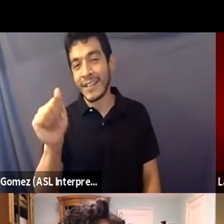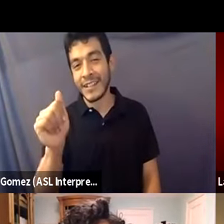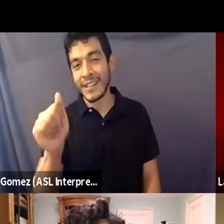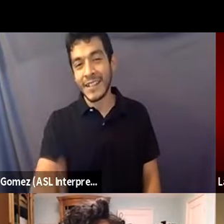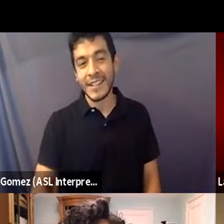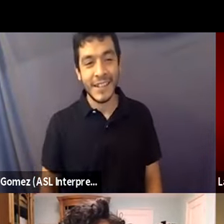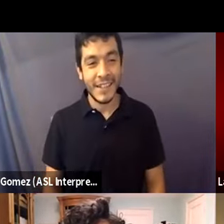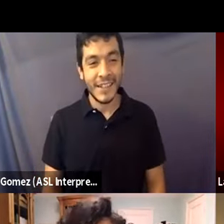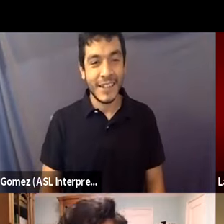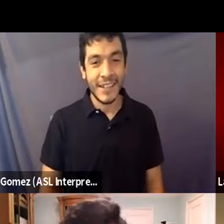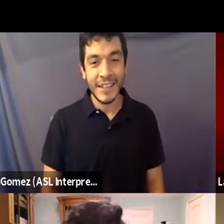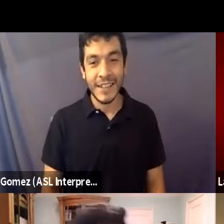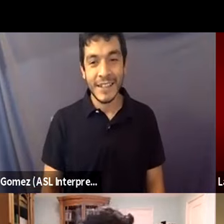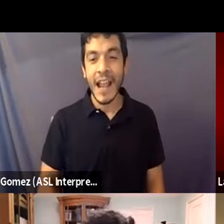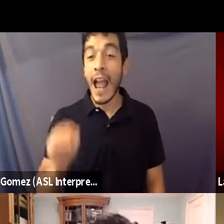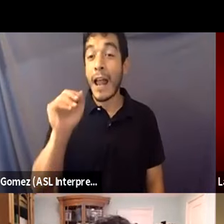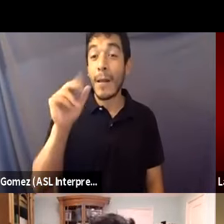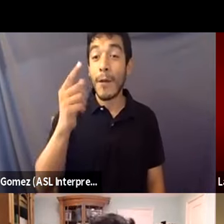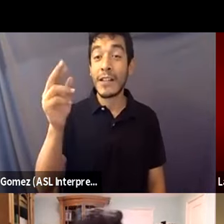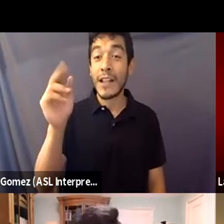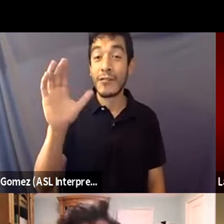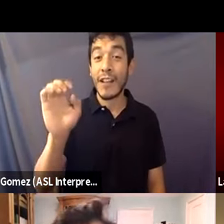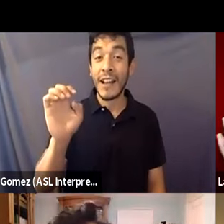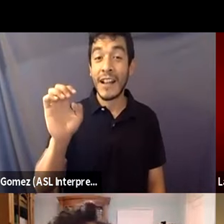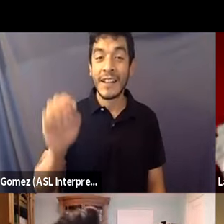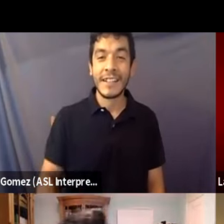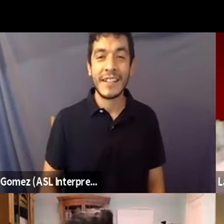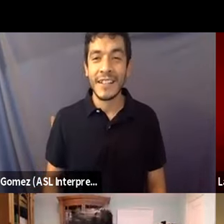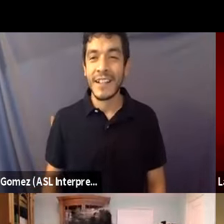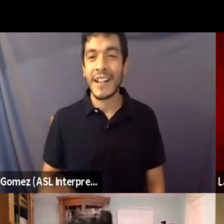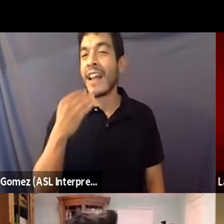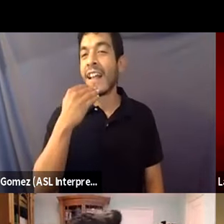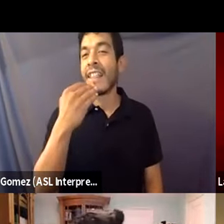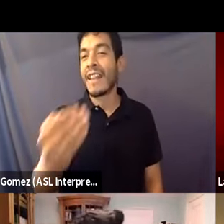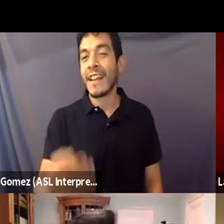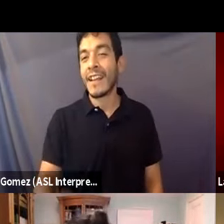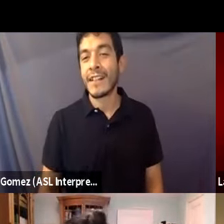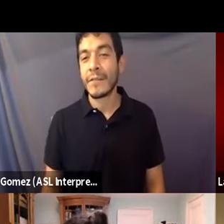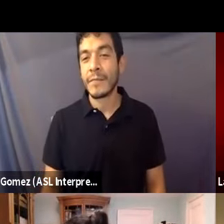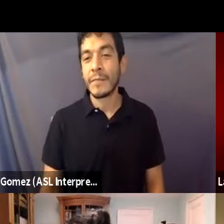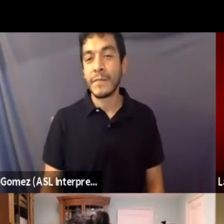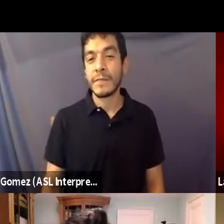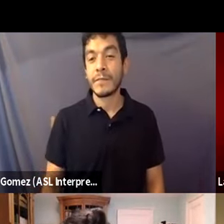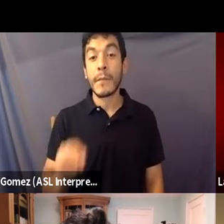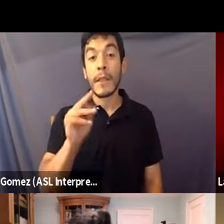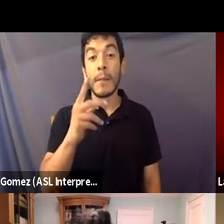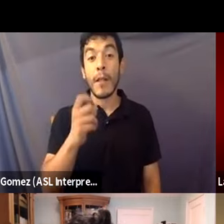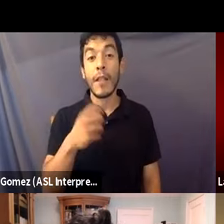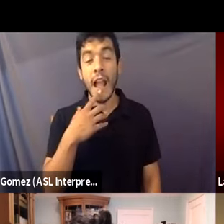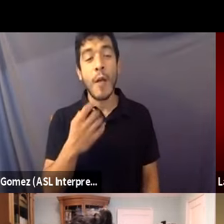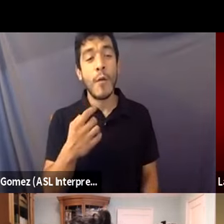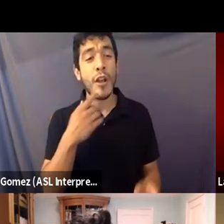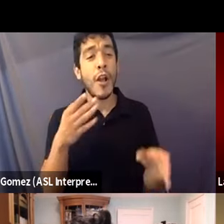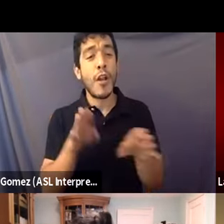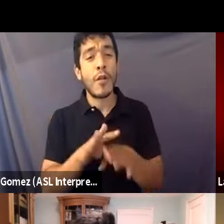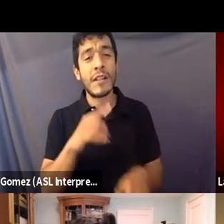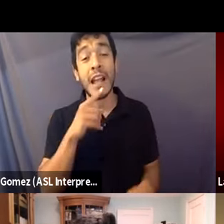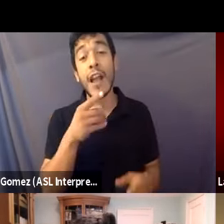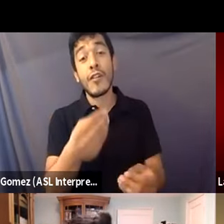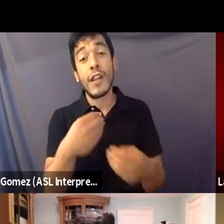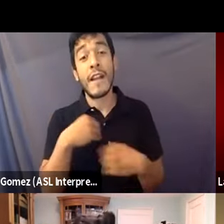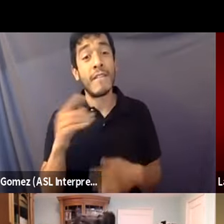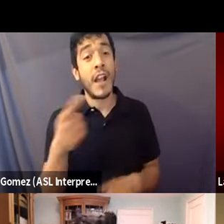and Grace. I just want to jump in and close and say, you give us hope knowing that the